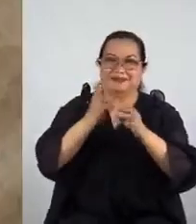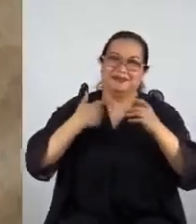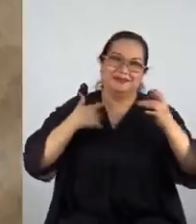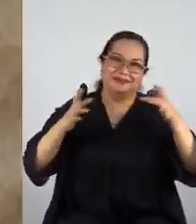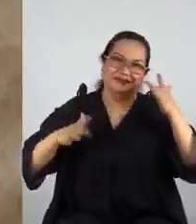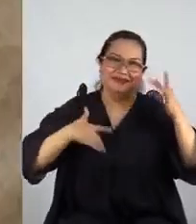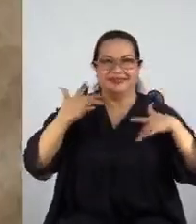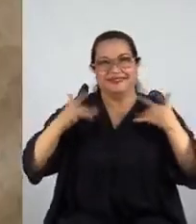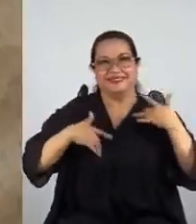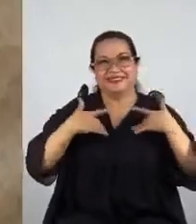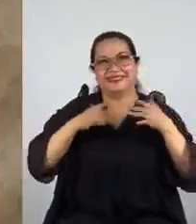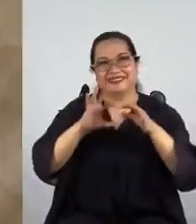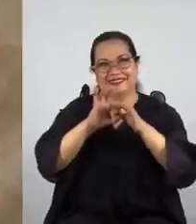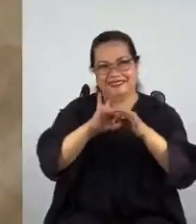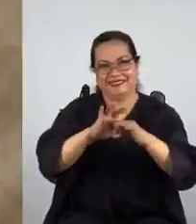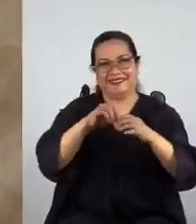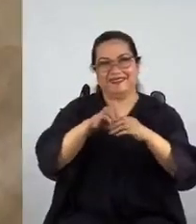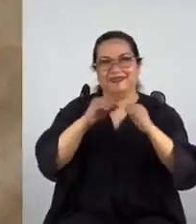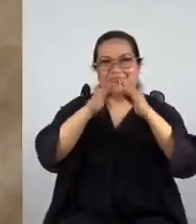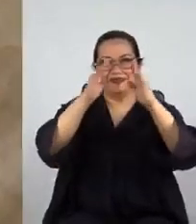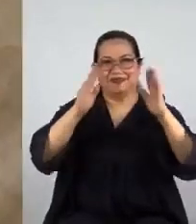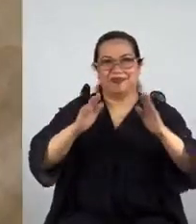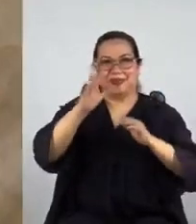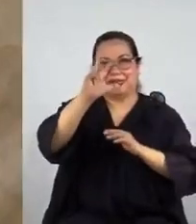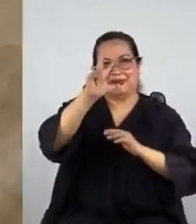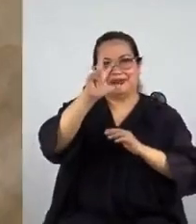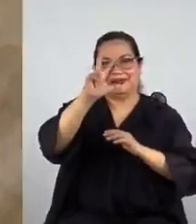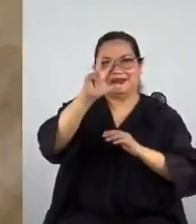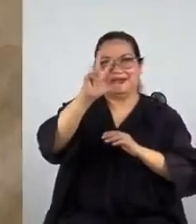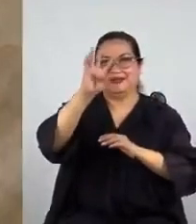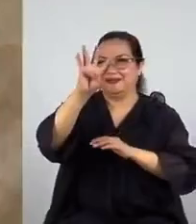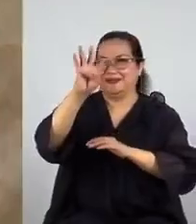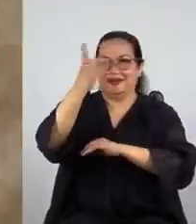of just having him in the house three or four nights ago,